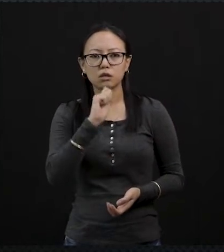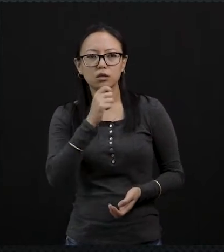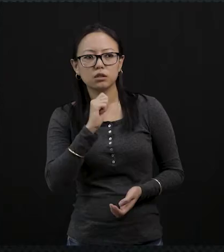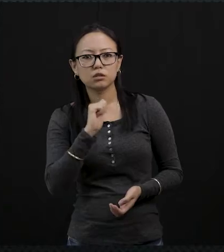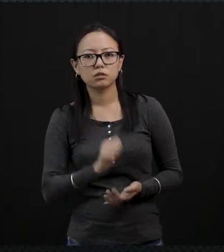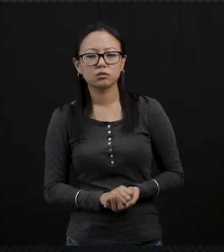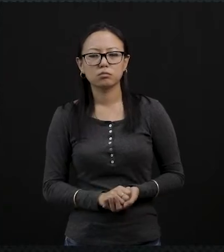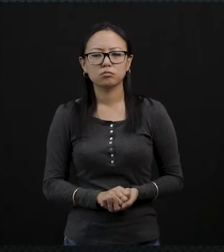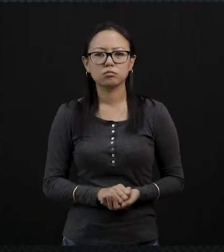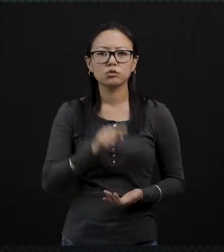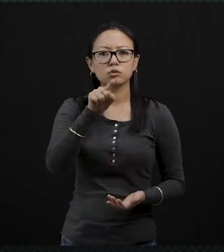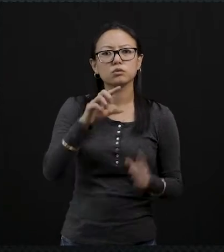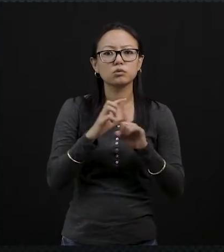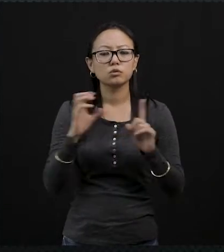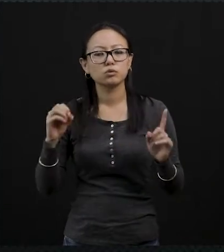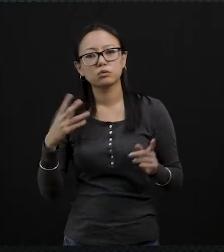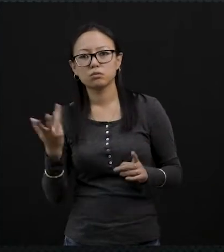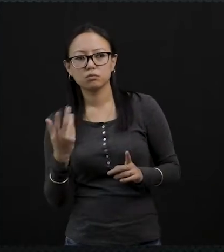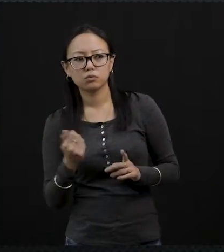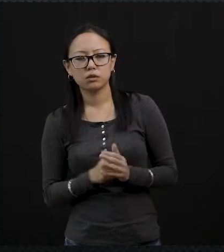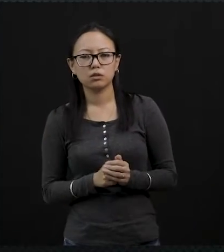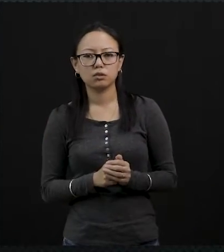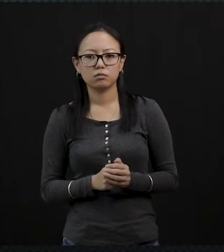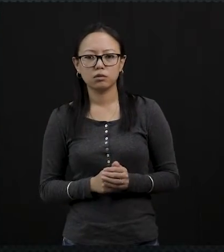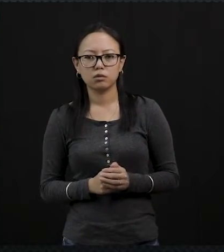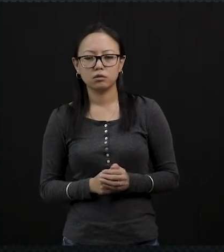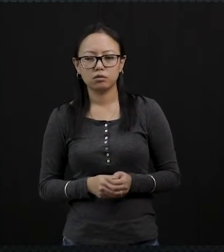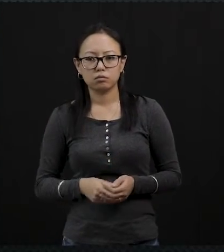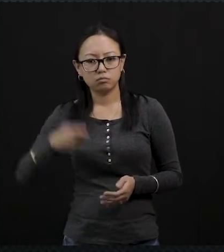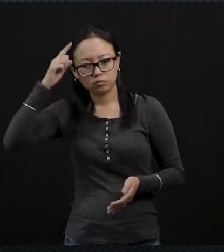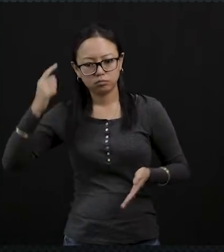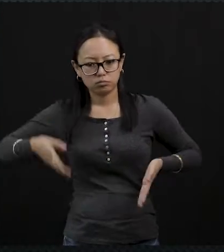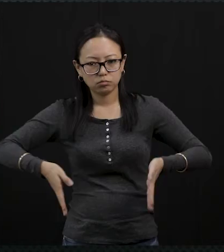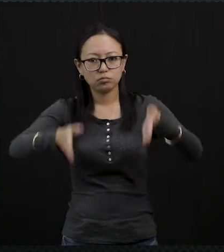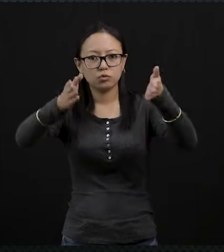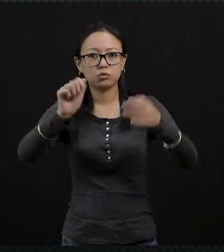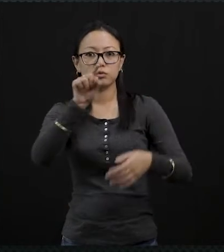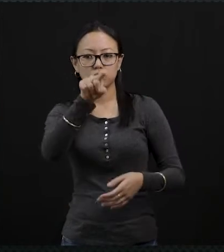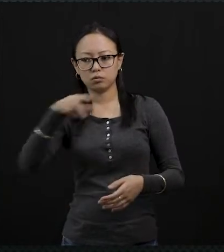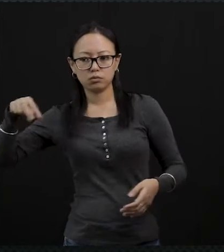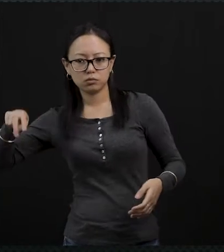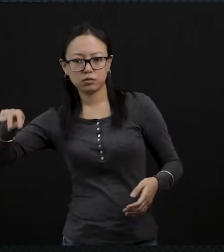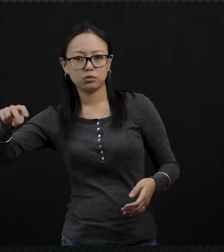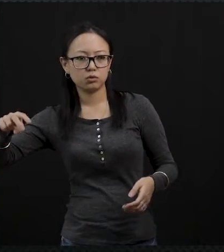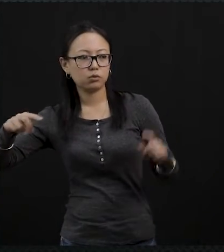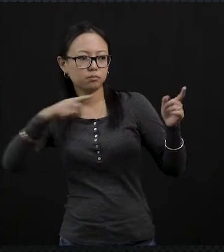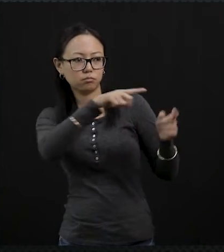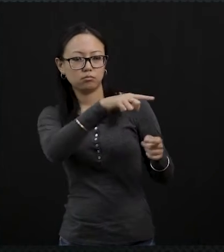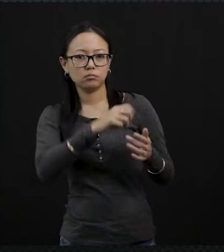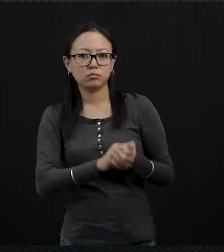Then what you have to do, students? We have to cross the road, right? We have to cross this main